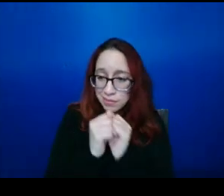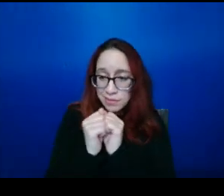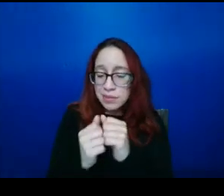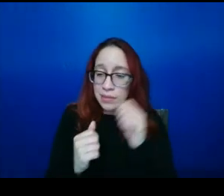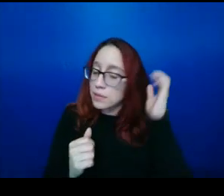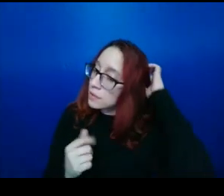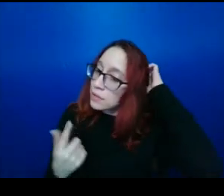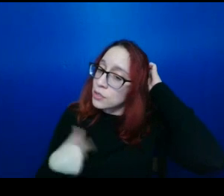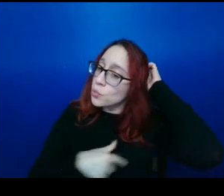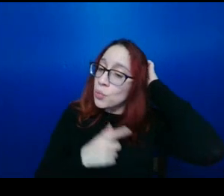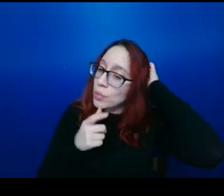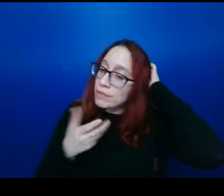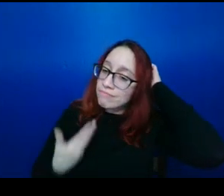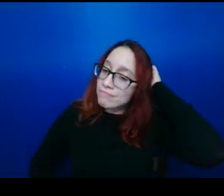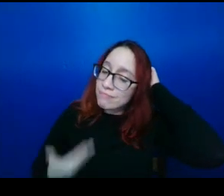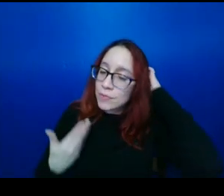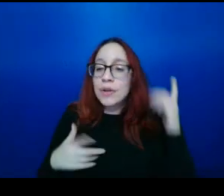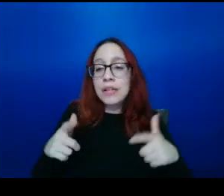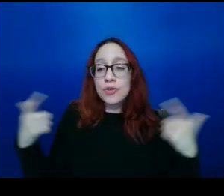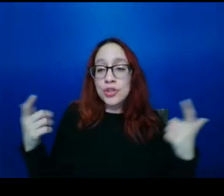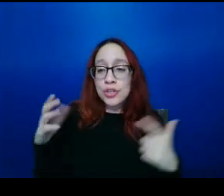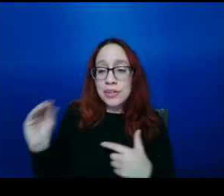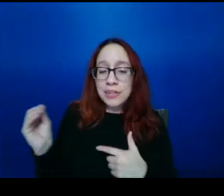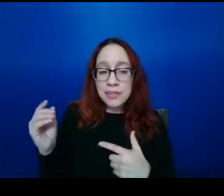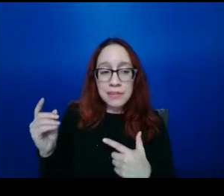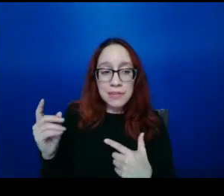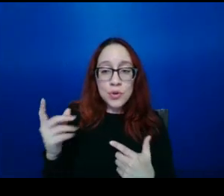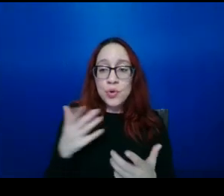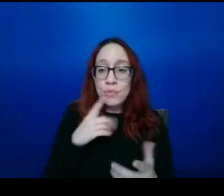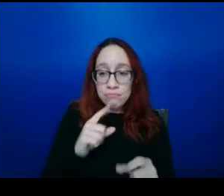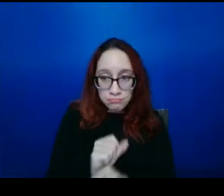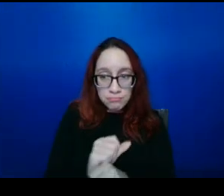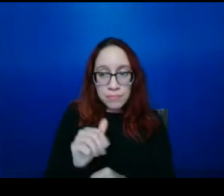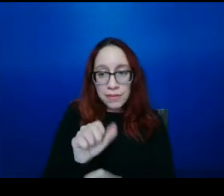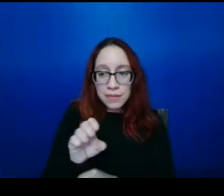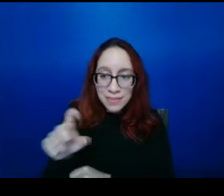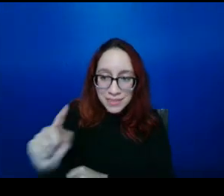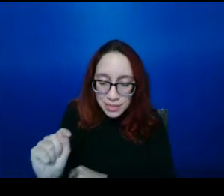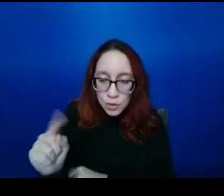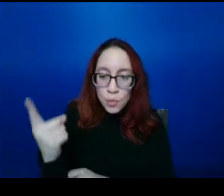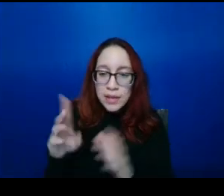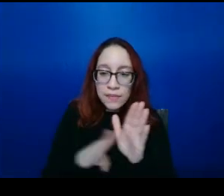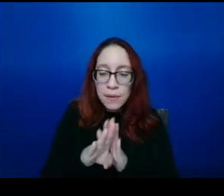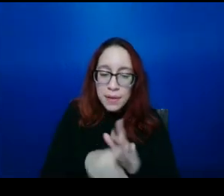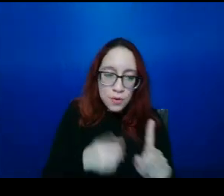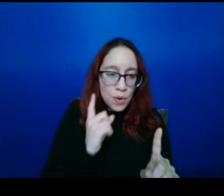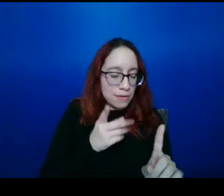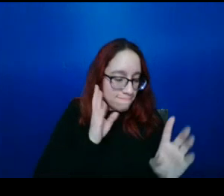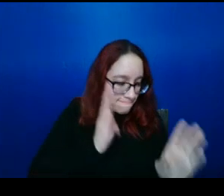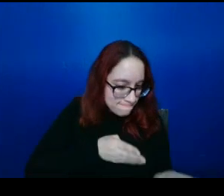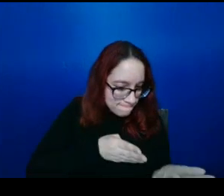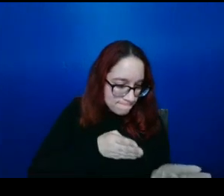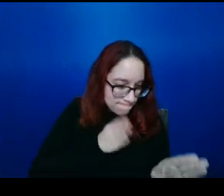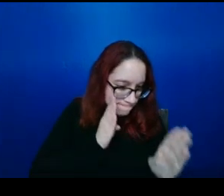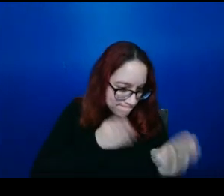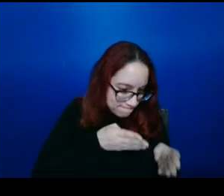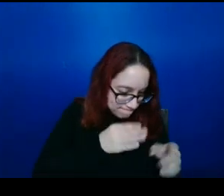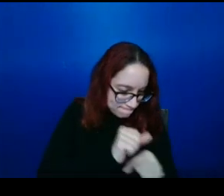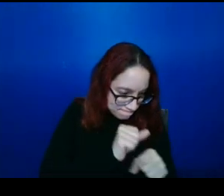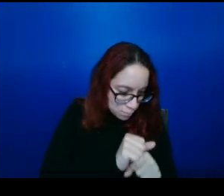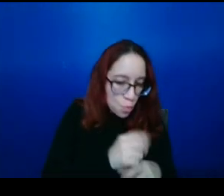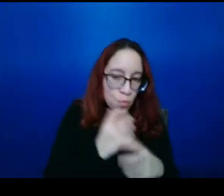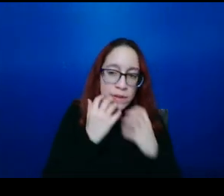that's who we are. We're a large company that has real assets, does one development at a time. We care. We are going to hold